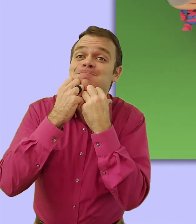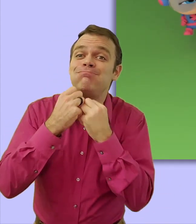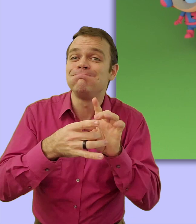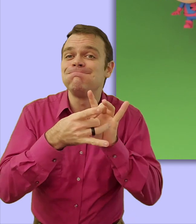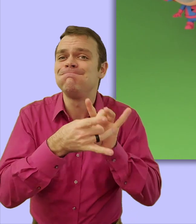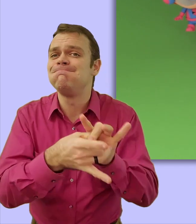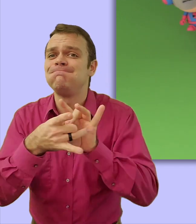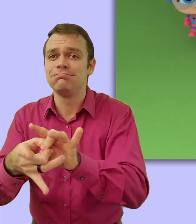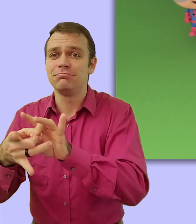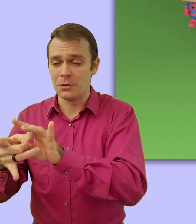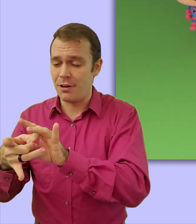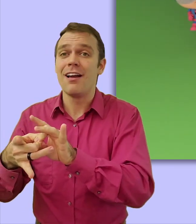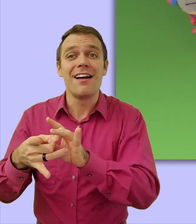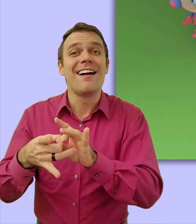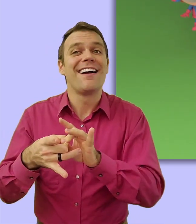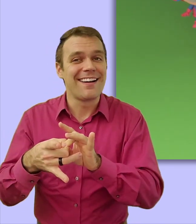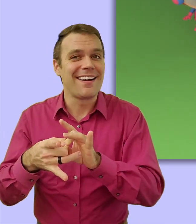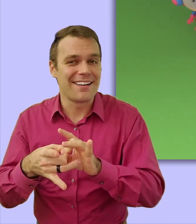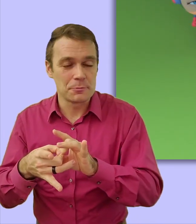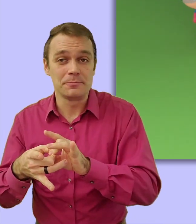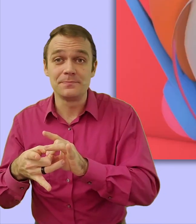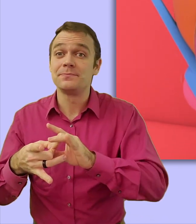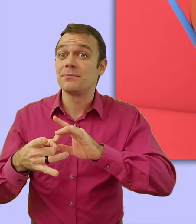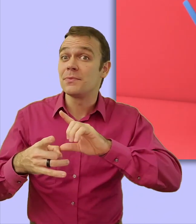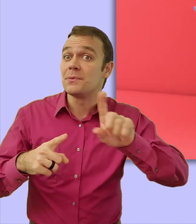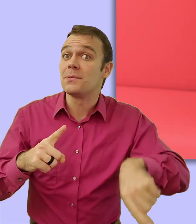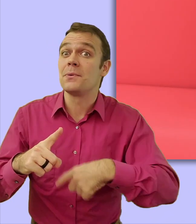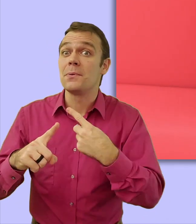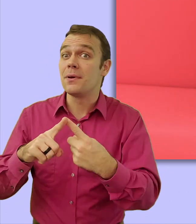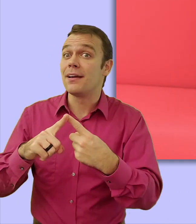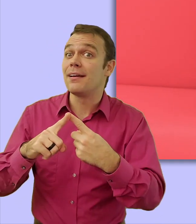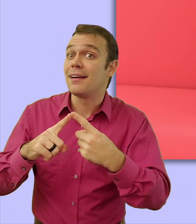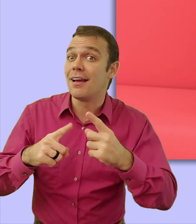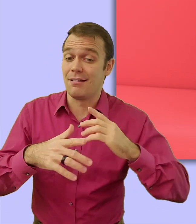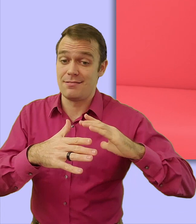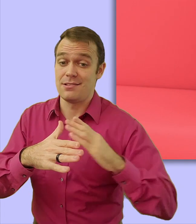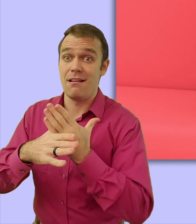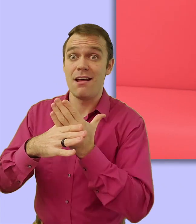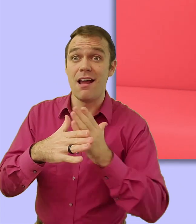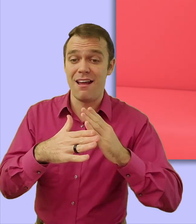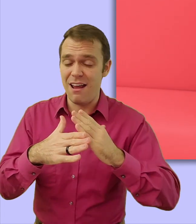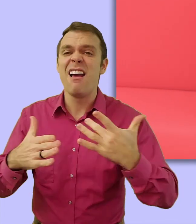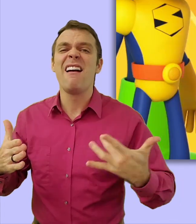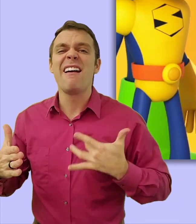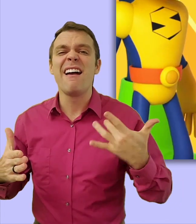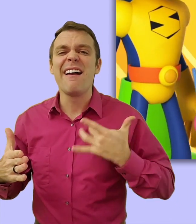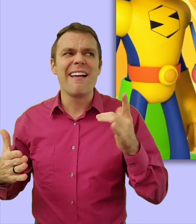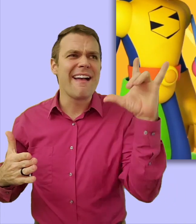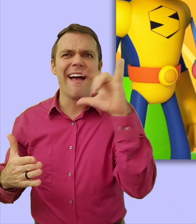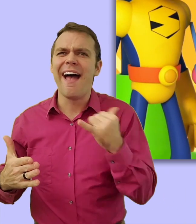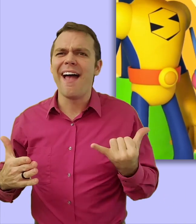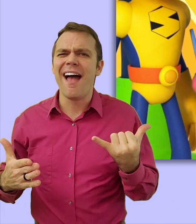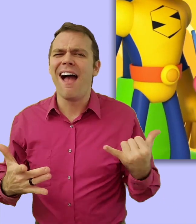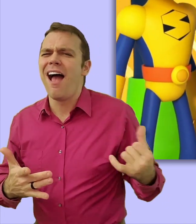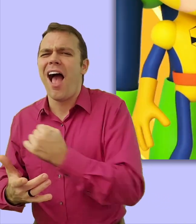caring, sharing is love. Whenever we're sharing, it